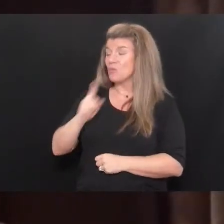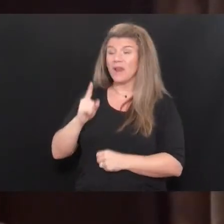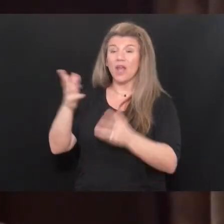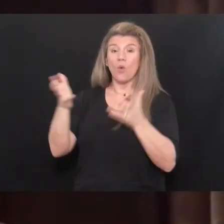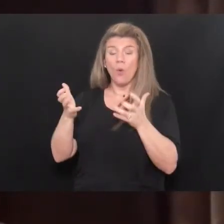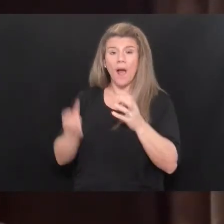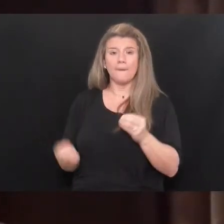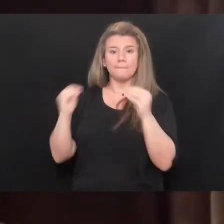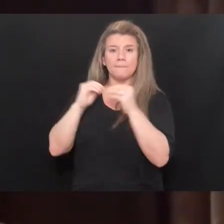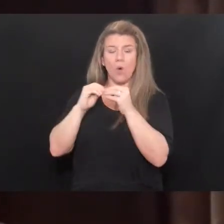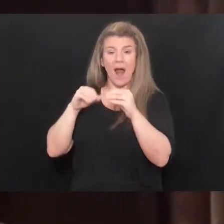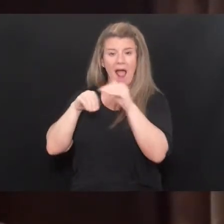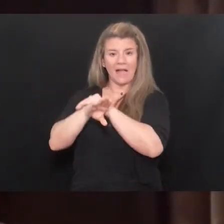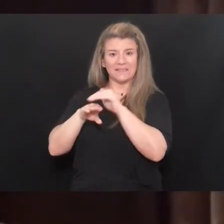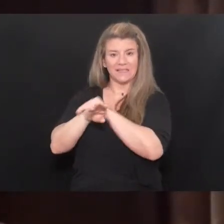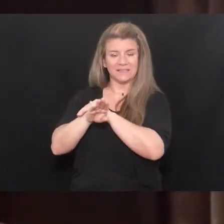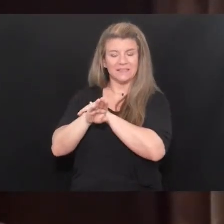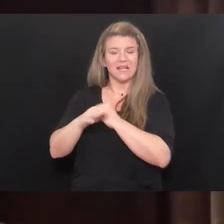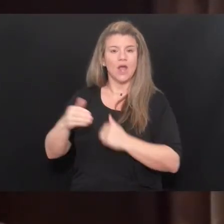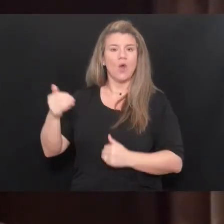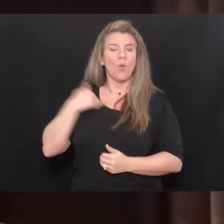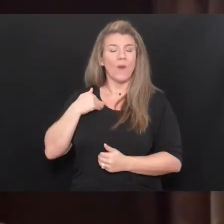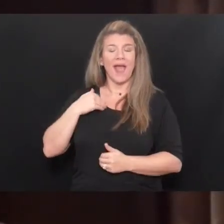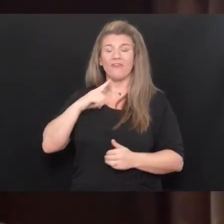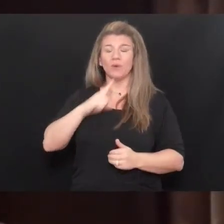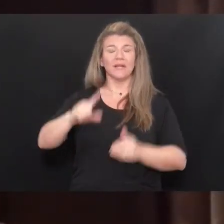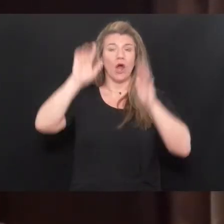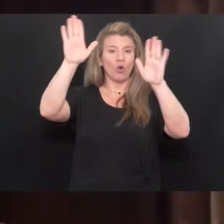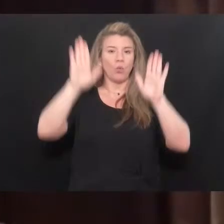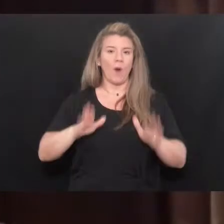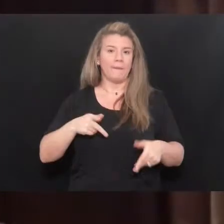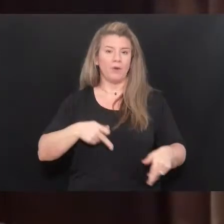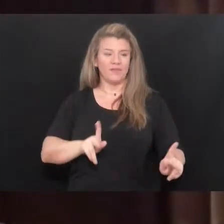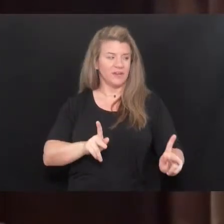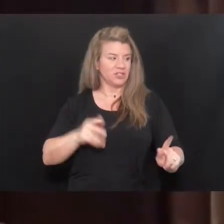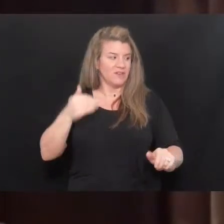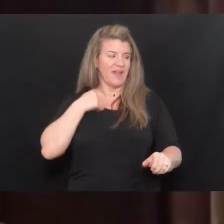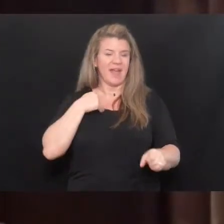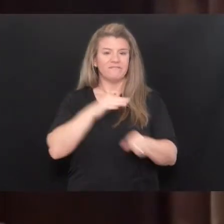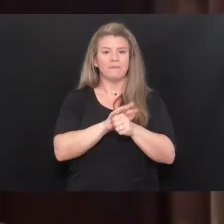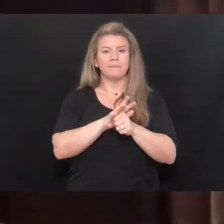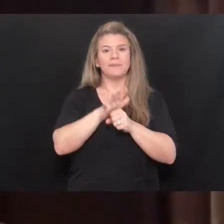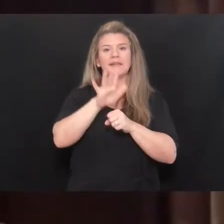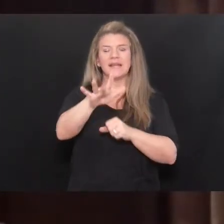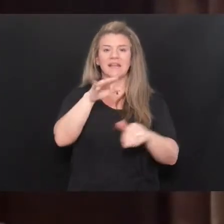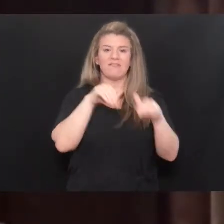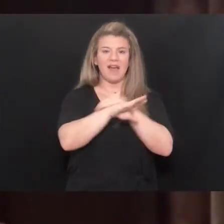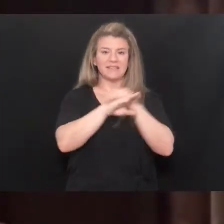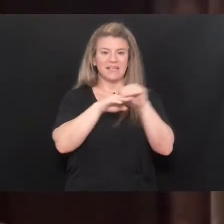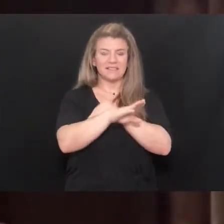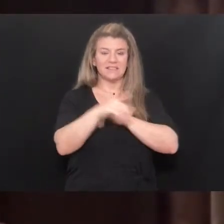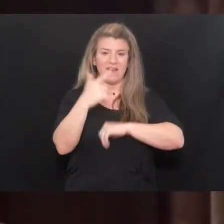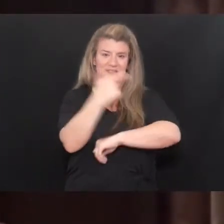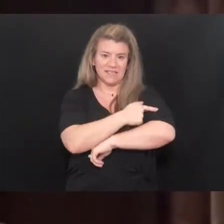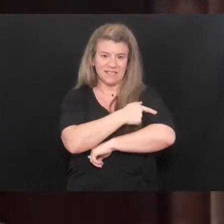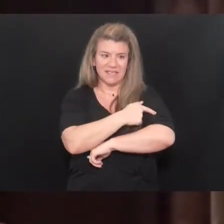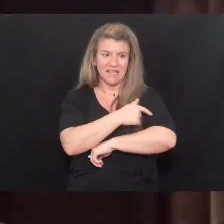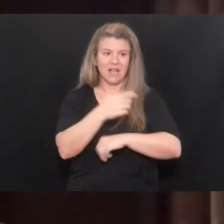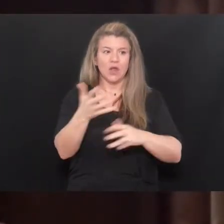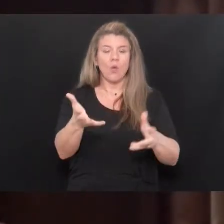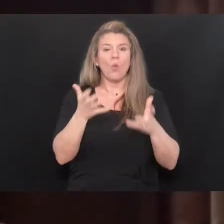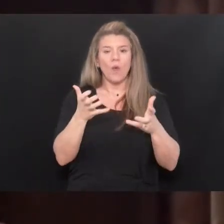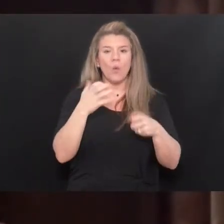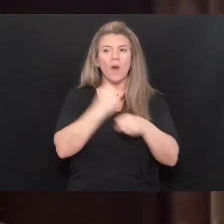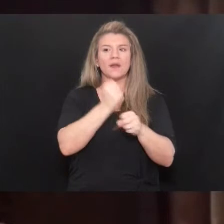access. And we have the great privilege of having plenty of access to vaccines. And we want to